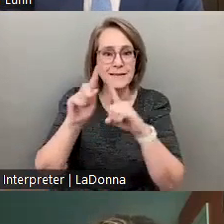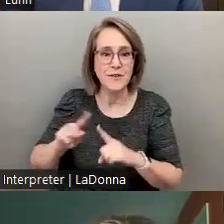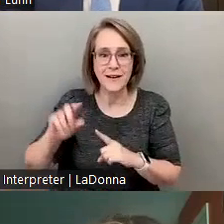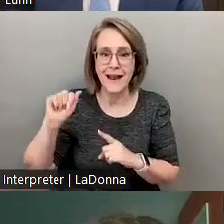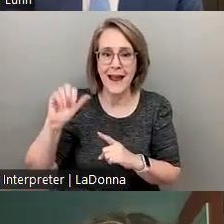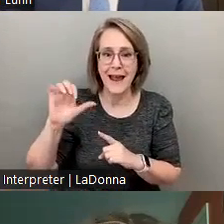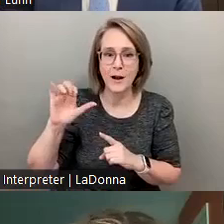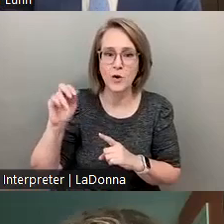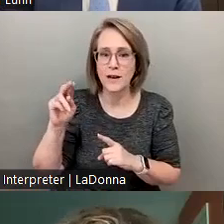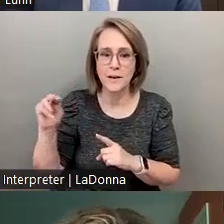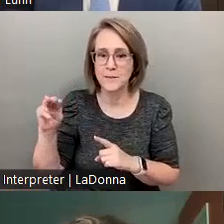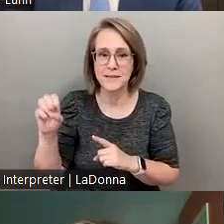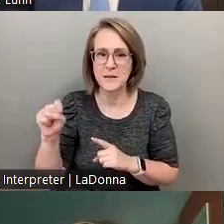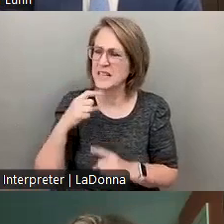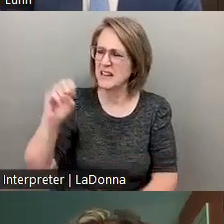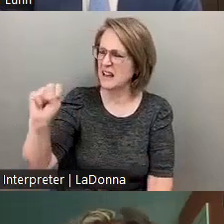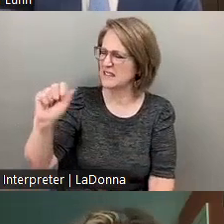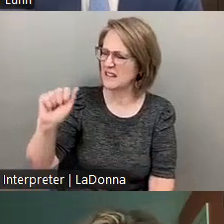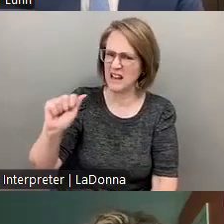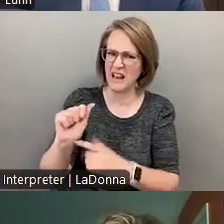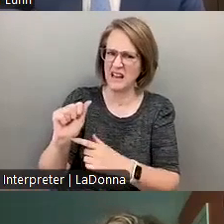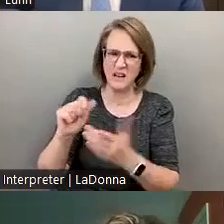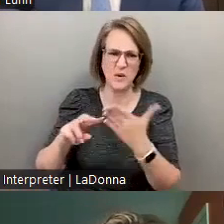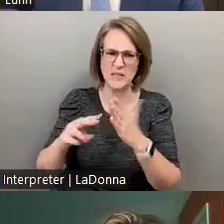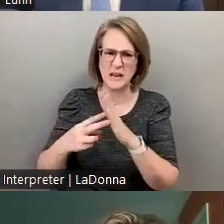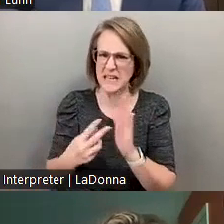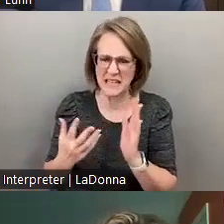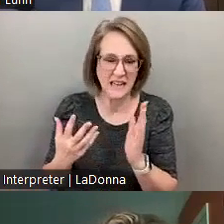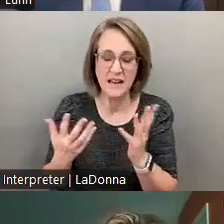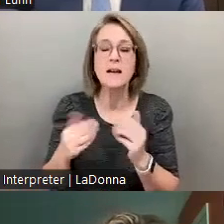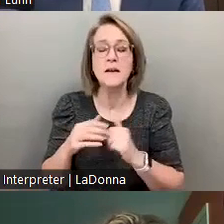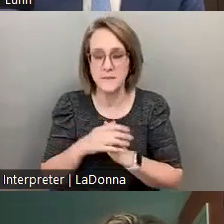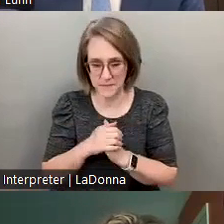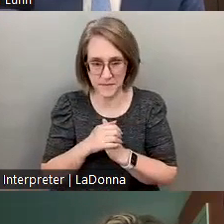see in the chat, what does SAA stand for? And, you know, that kind of thing. But